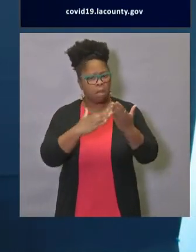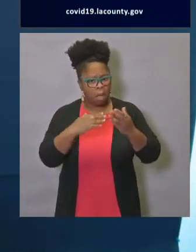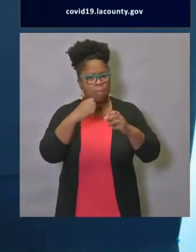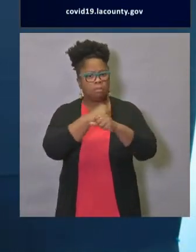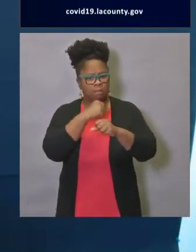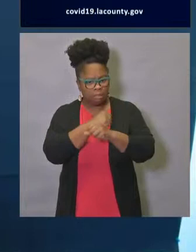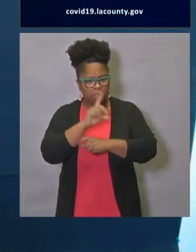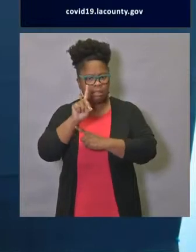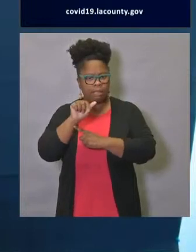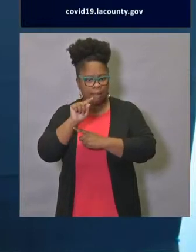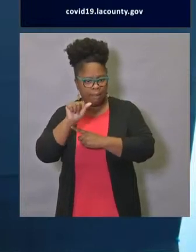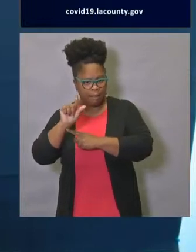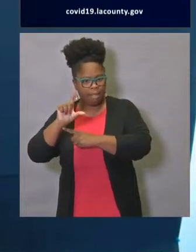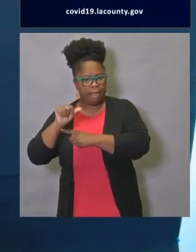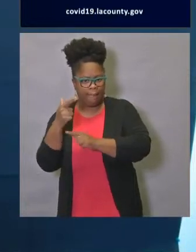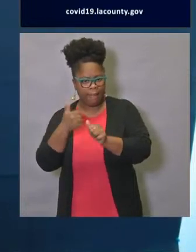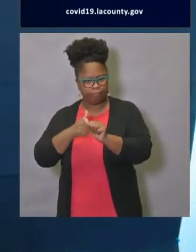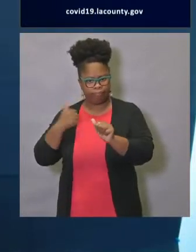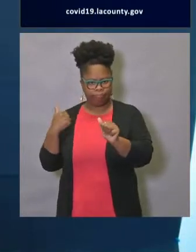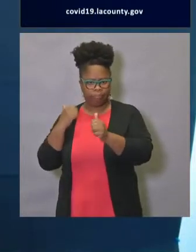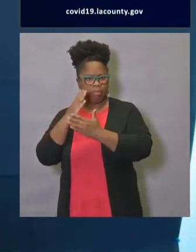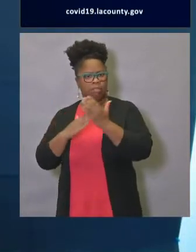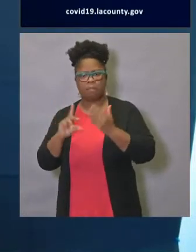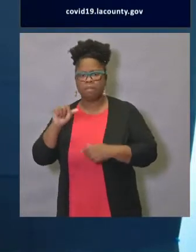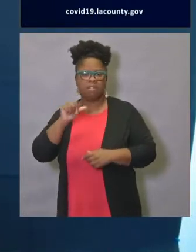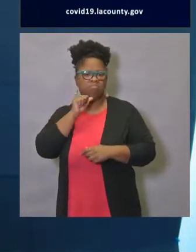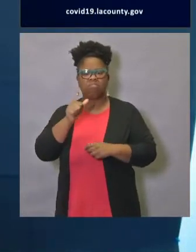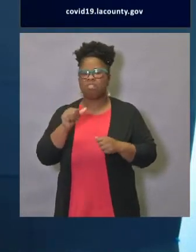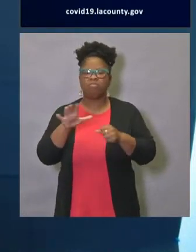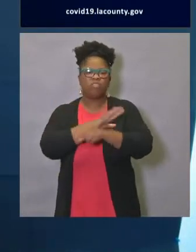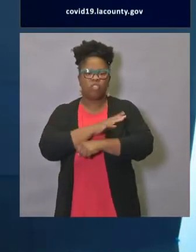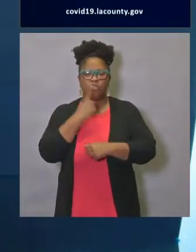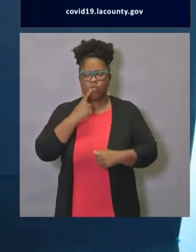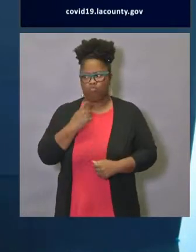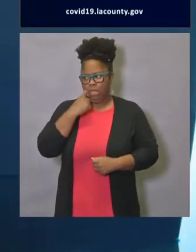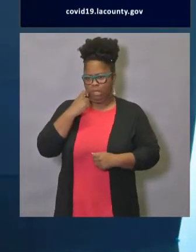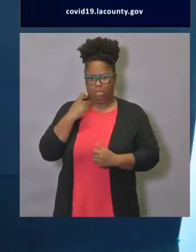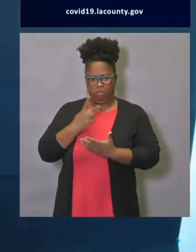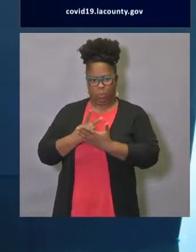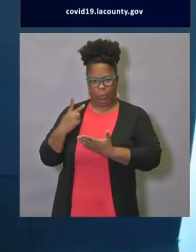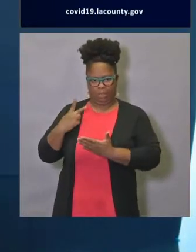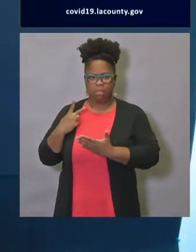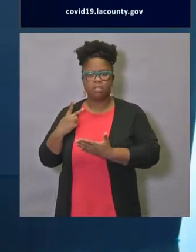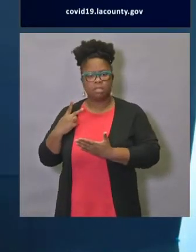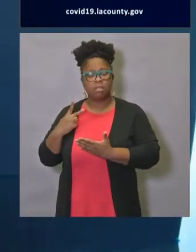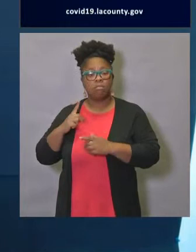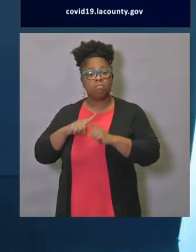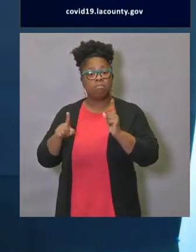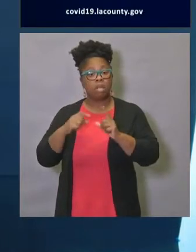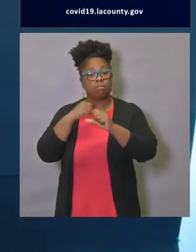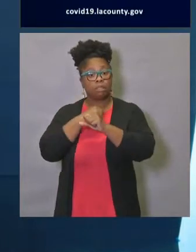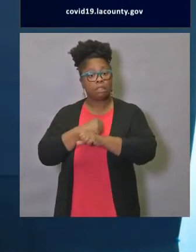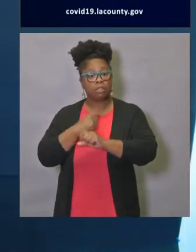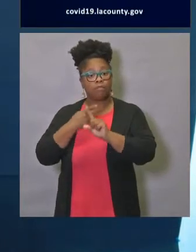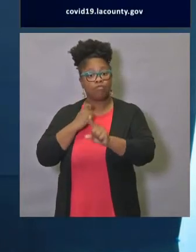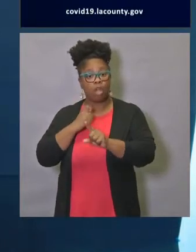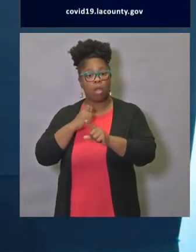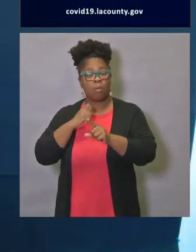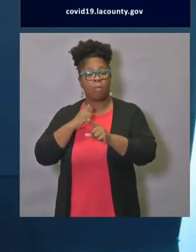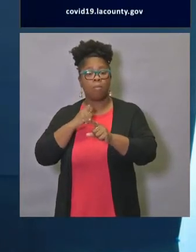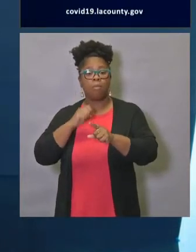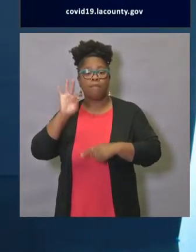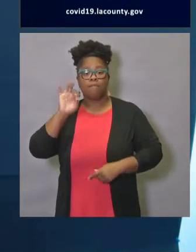of how complete the data is for the most recent 2 weeks, but the data that was submitted from the week of